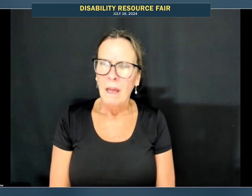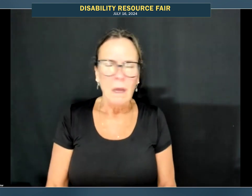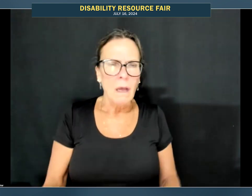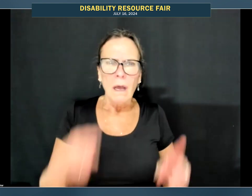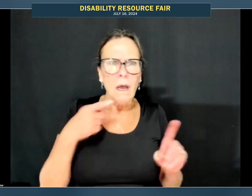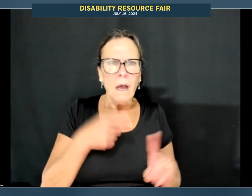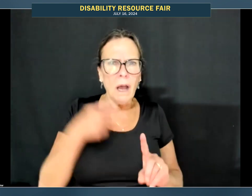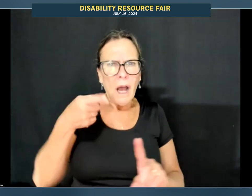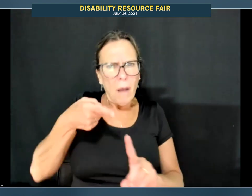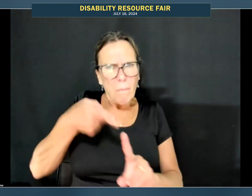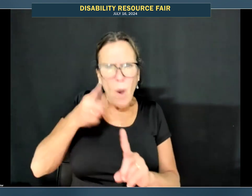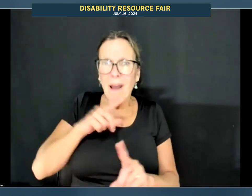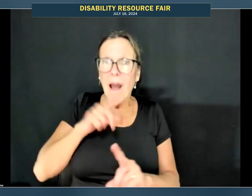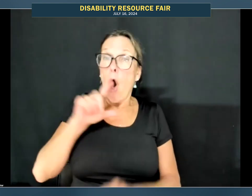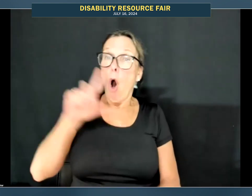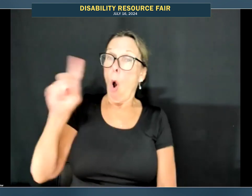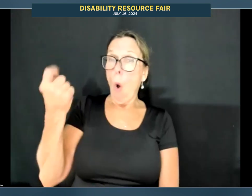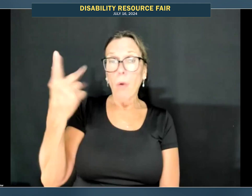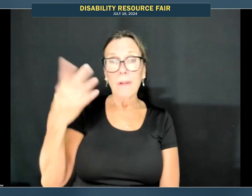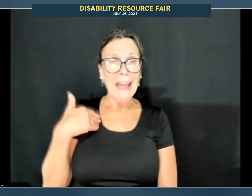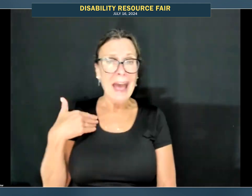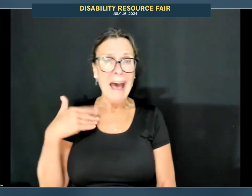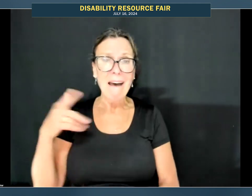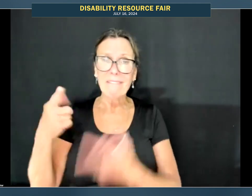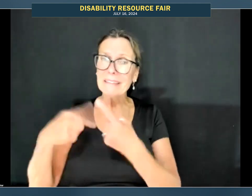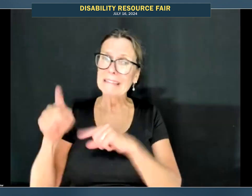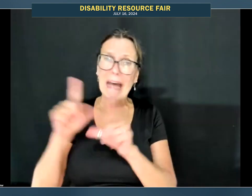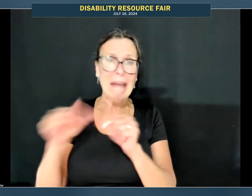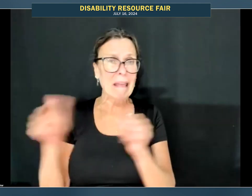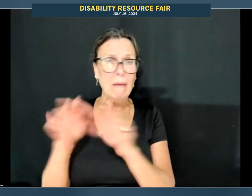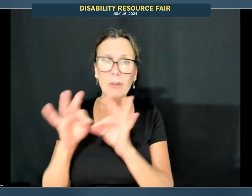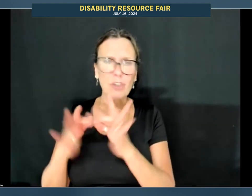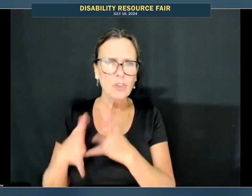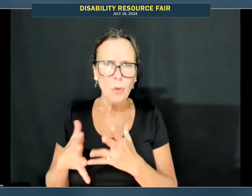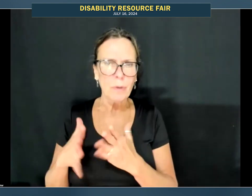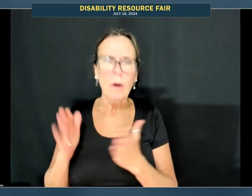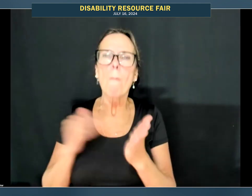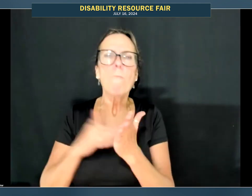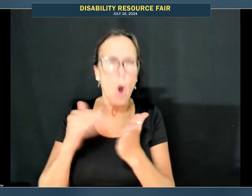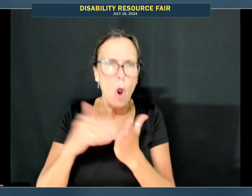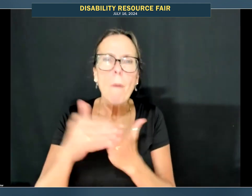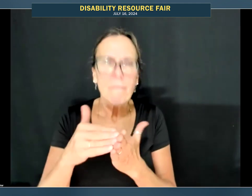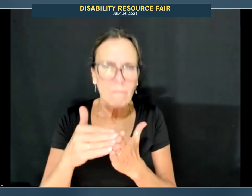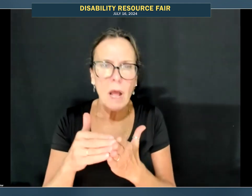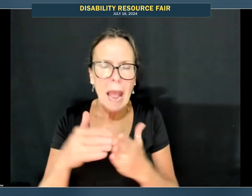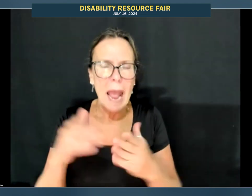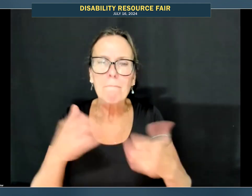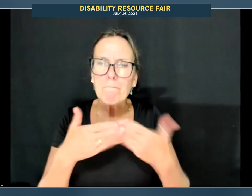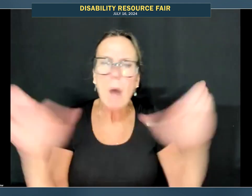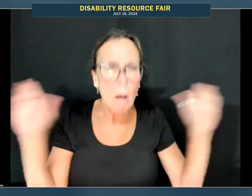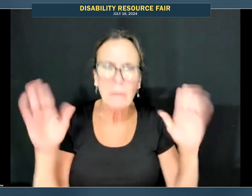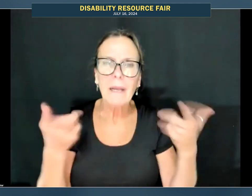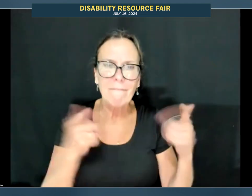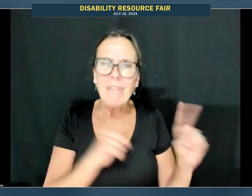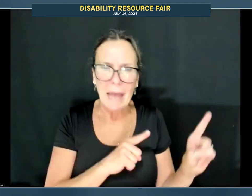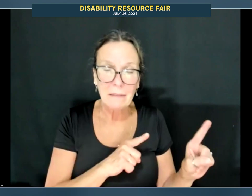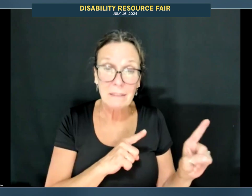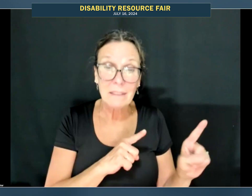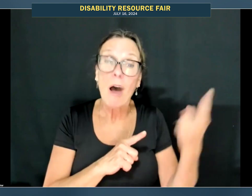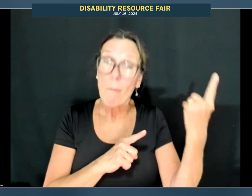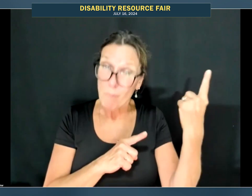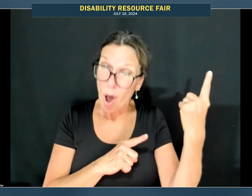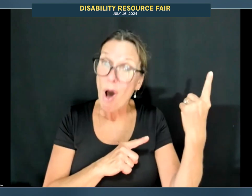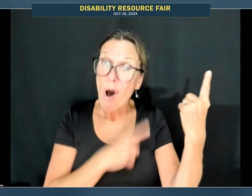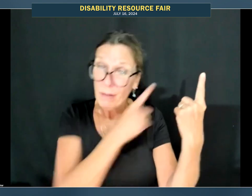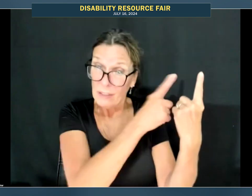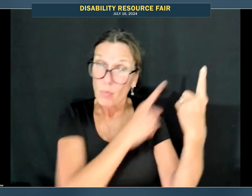having sign language interpreters much more frequently being involved in public events, but that other related